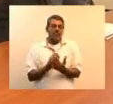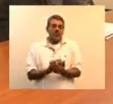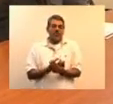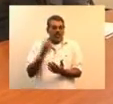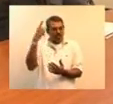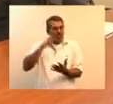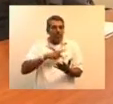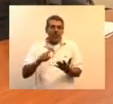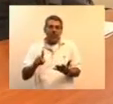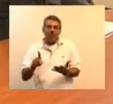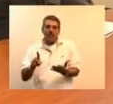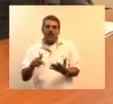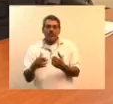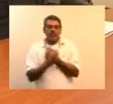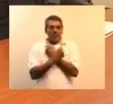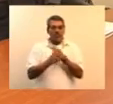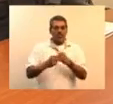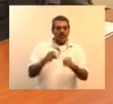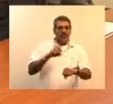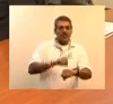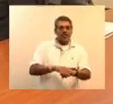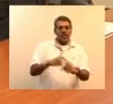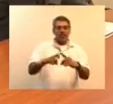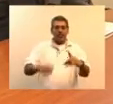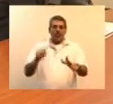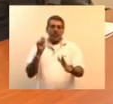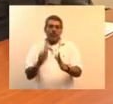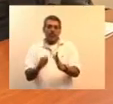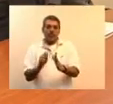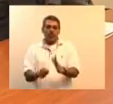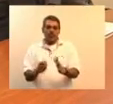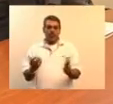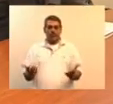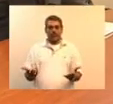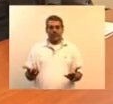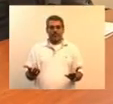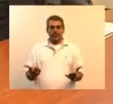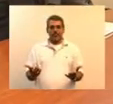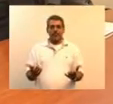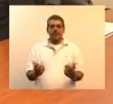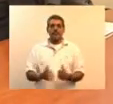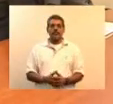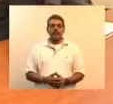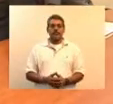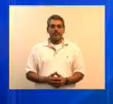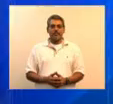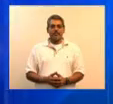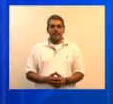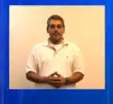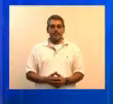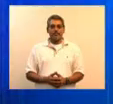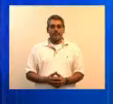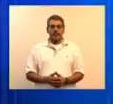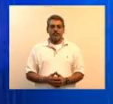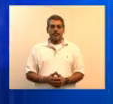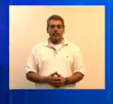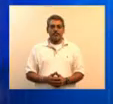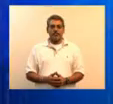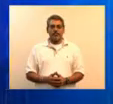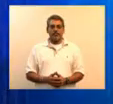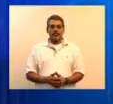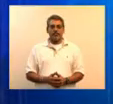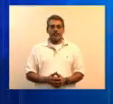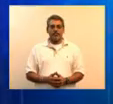can thus present an opportunity for savings in cost and time as compared to litigation. At the